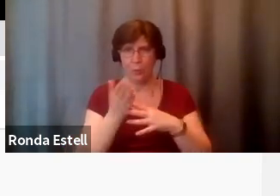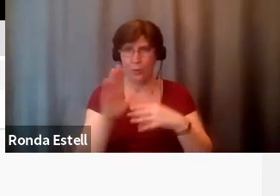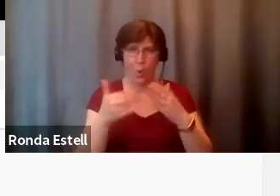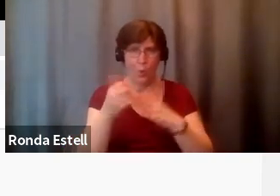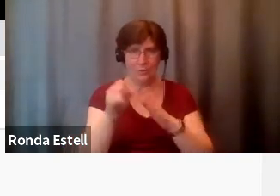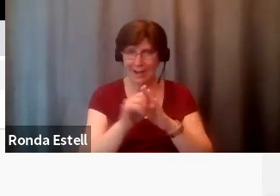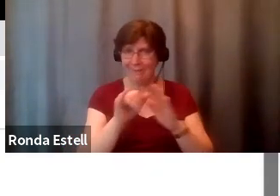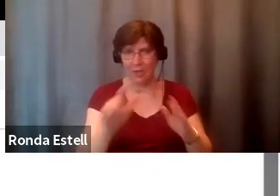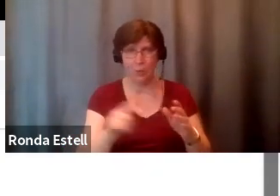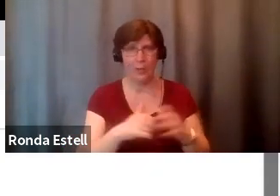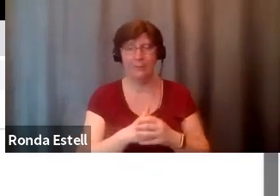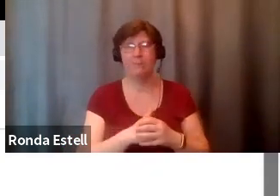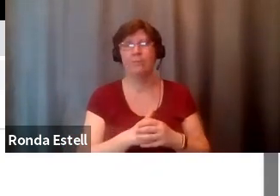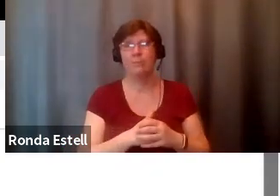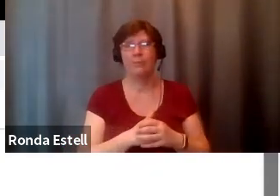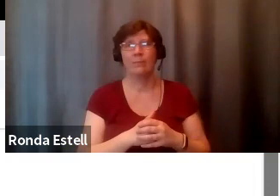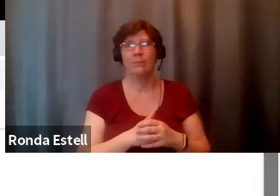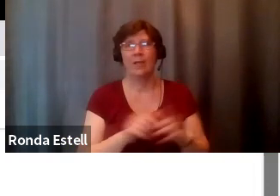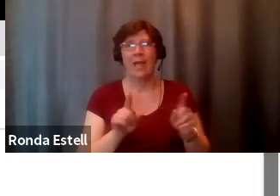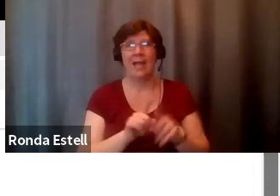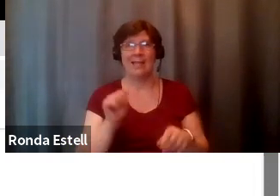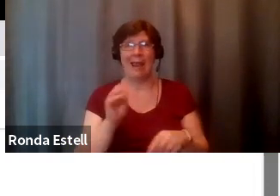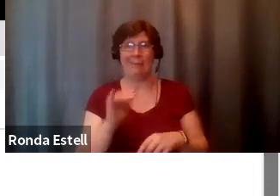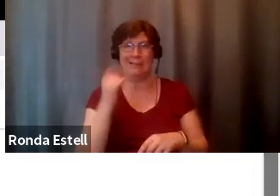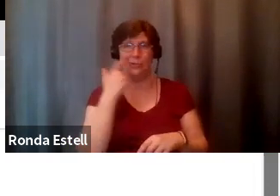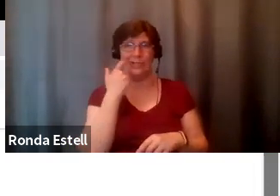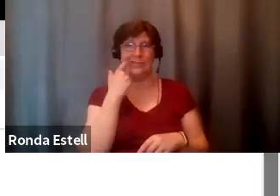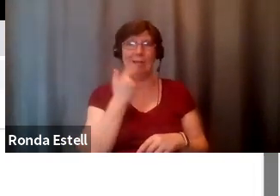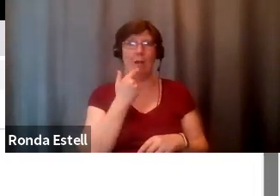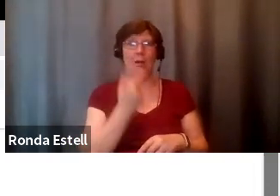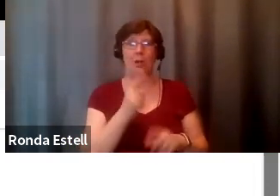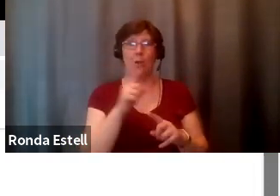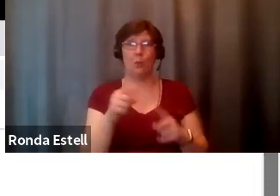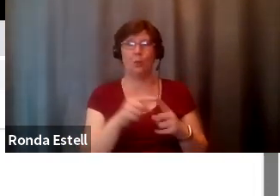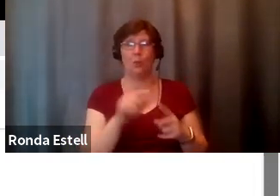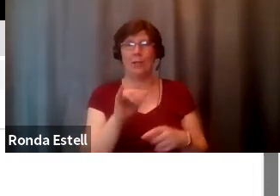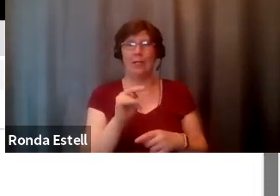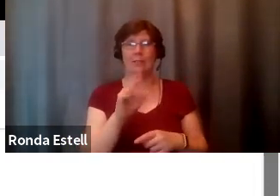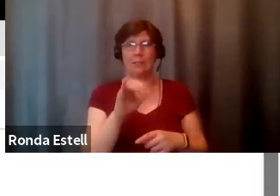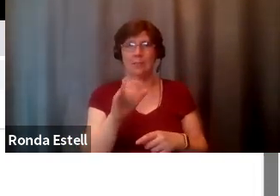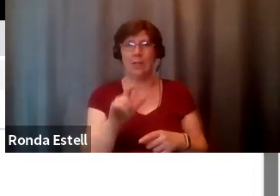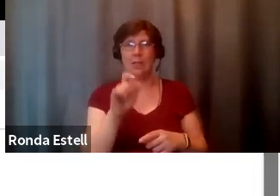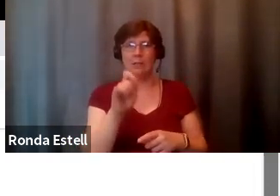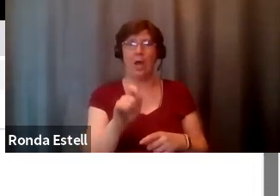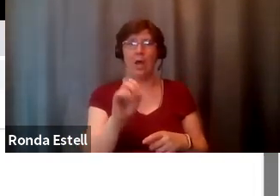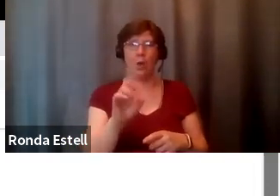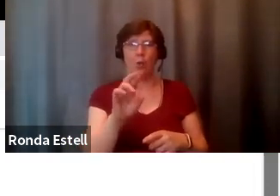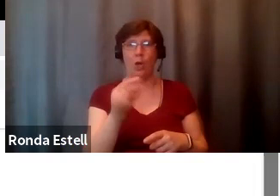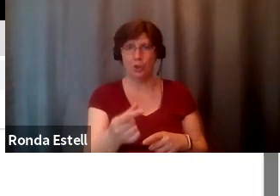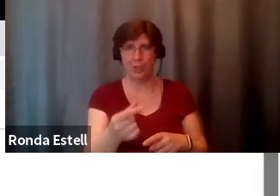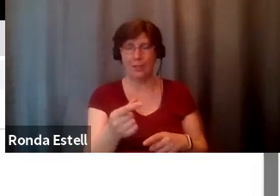of Illinois. As Amy mentioned, you go to incil.org. That